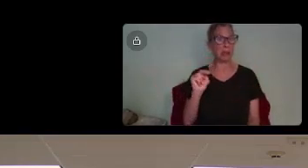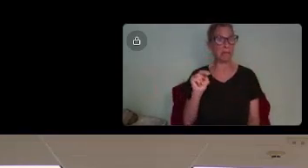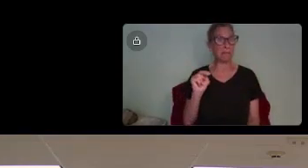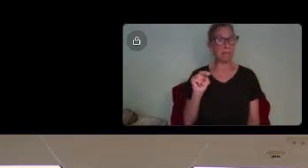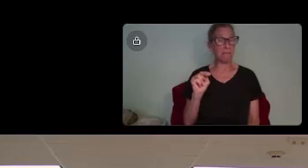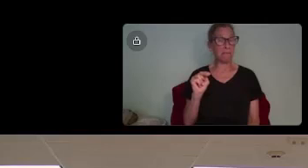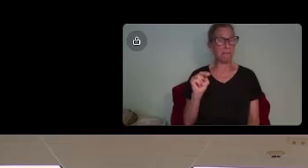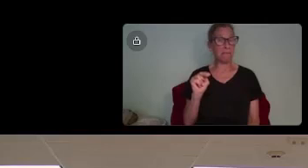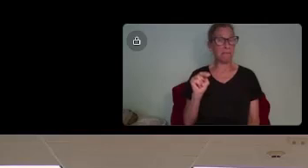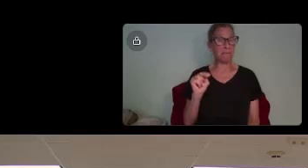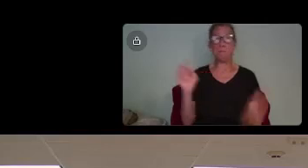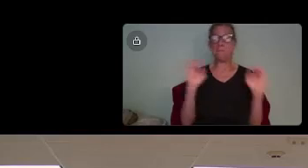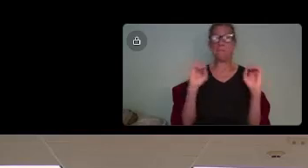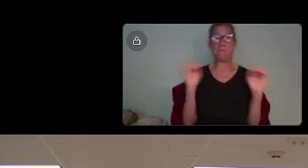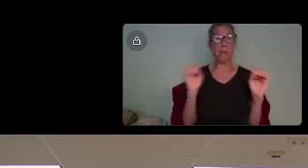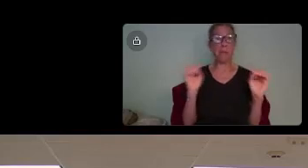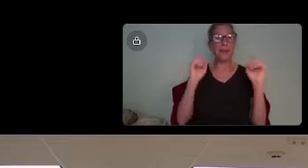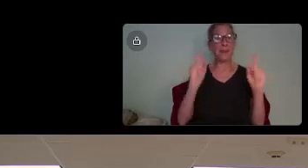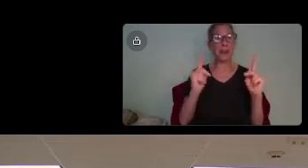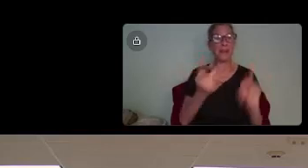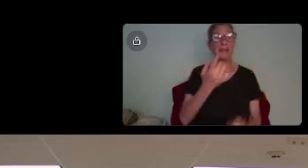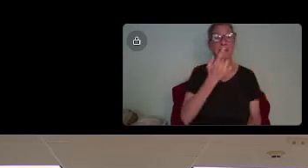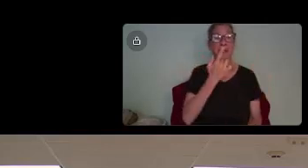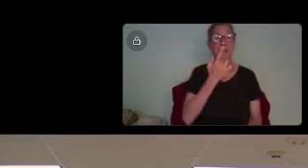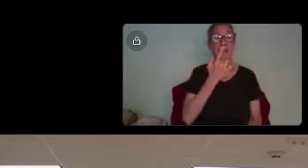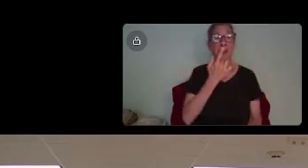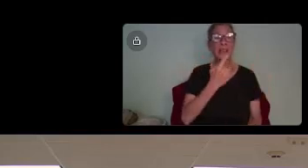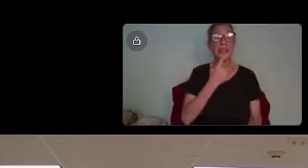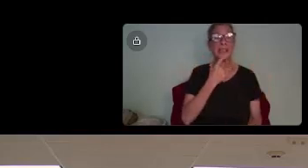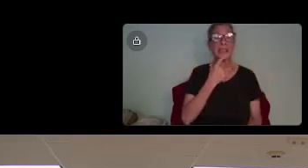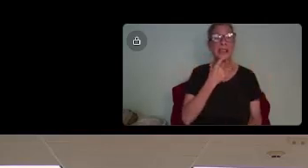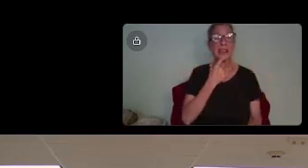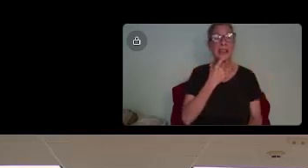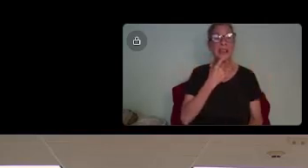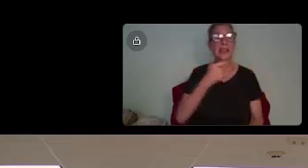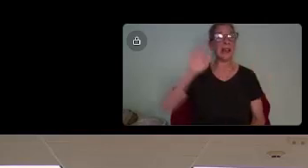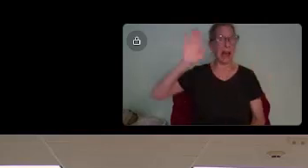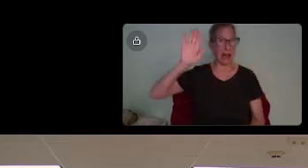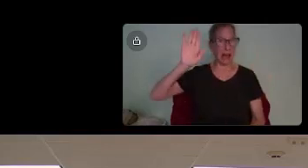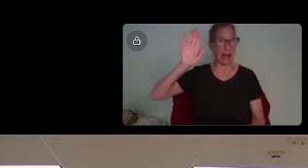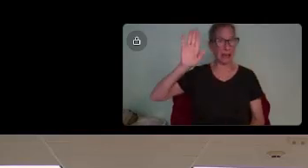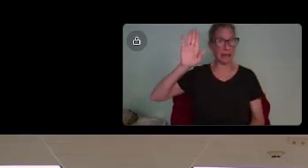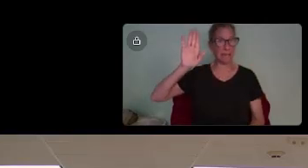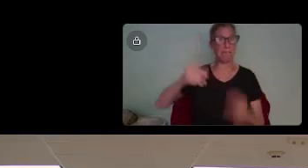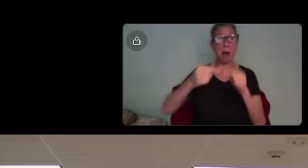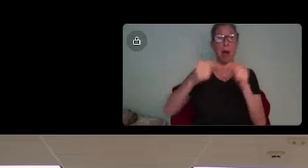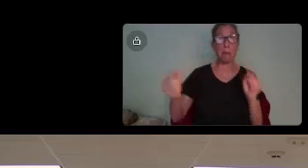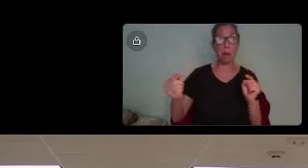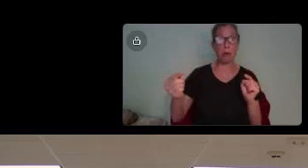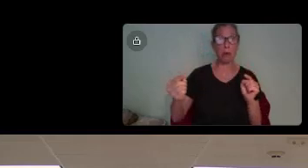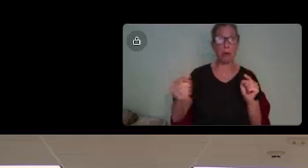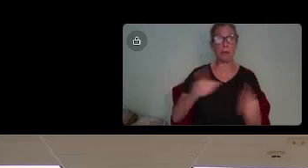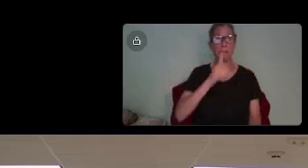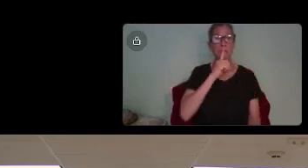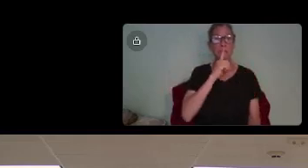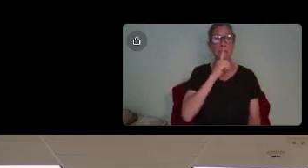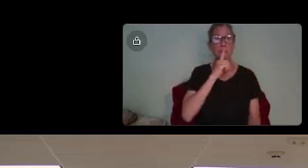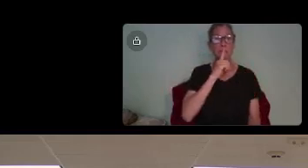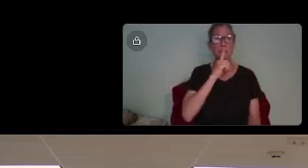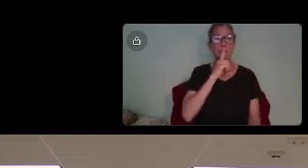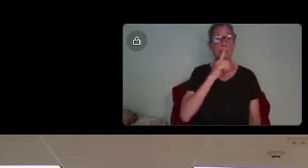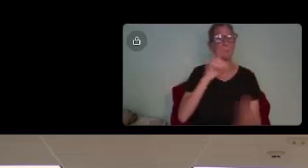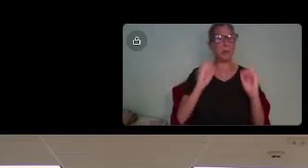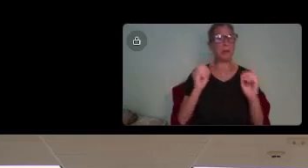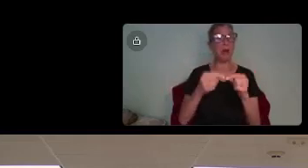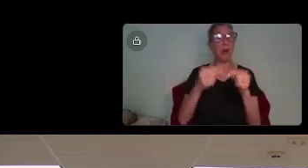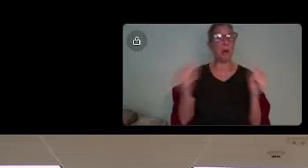Okay, seeing and hearing none, all in favor, board members, please say aye. Aye. All opposed? Okay, hearing no opposition,